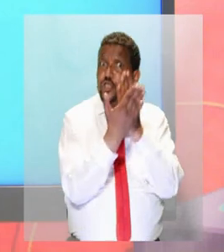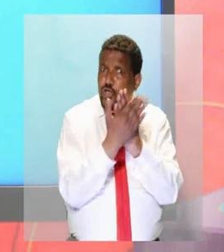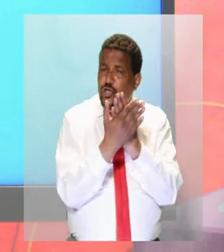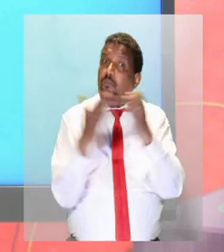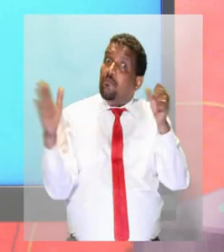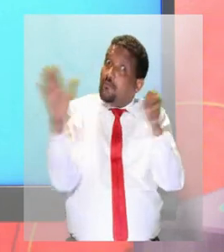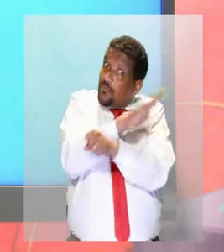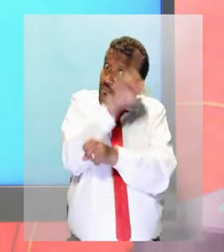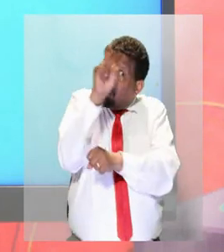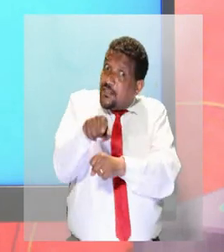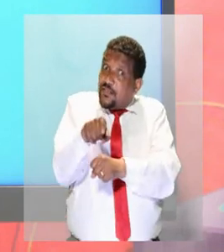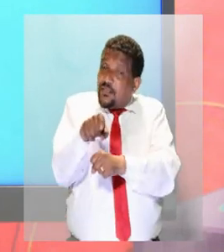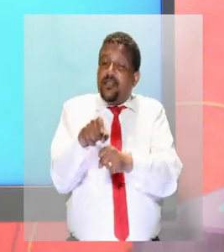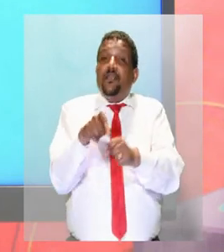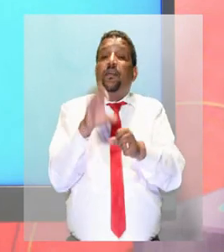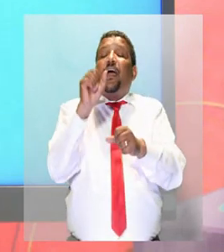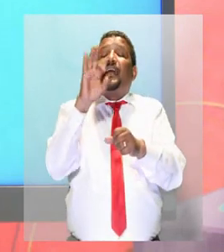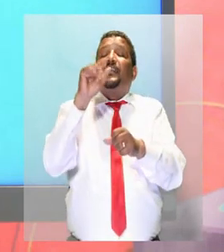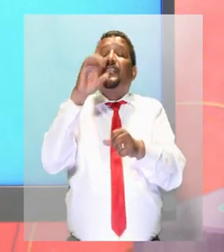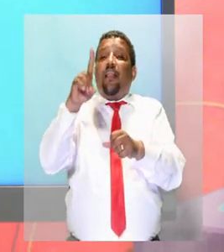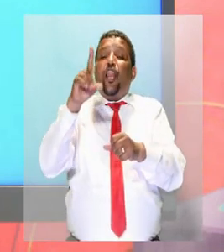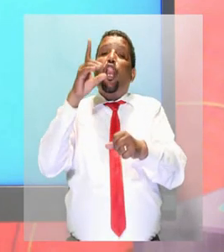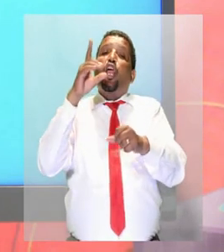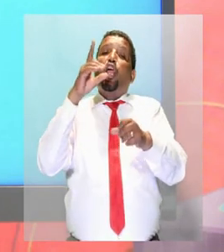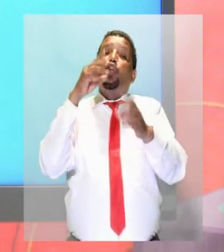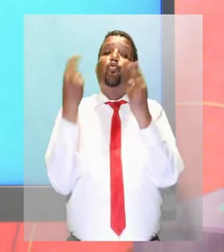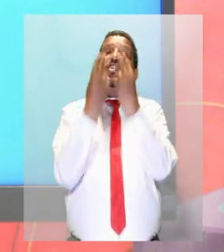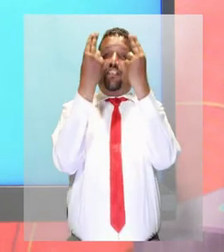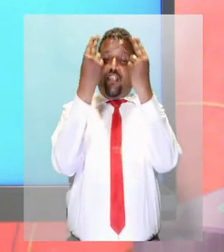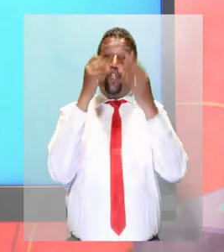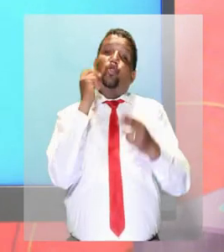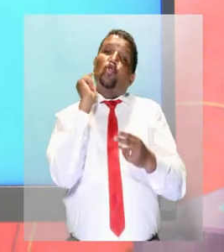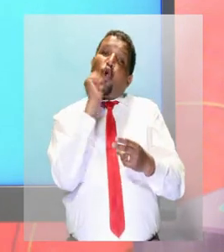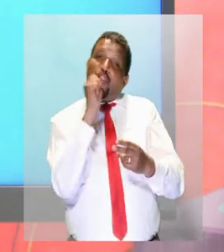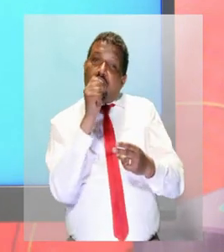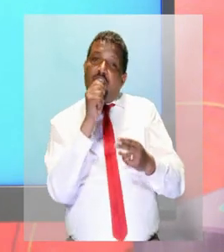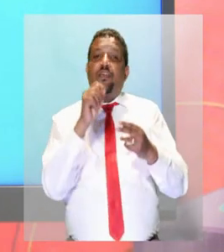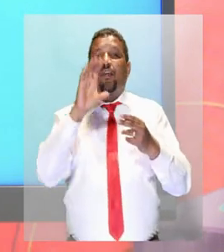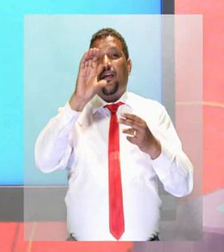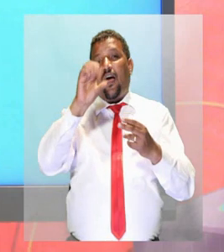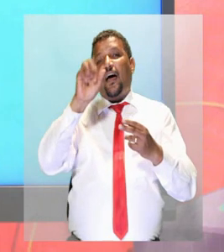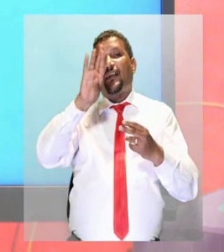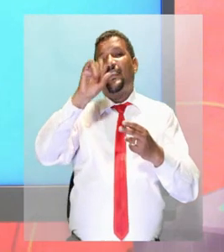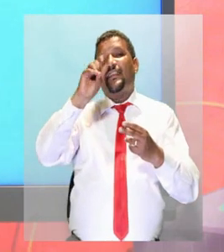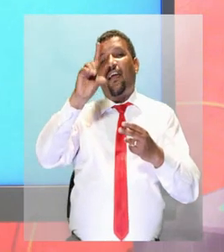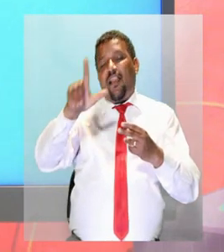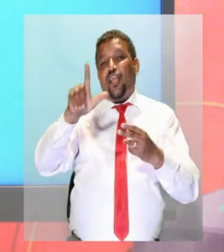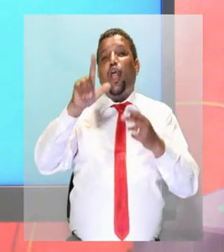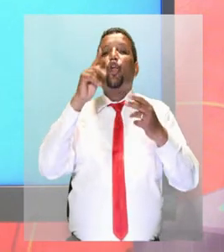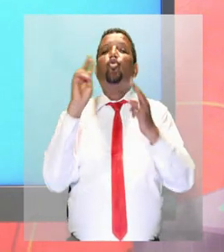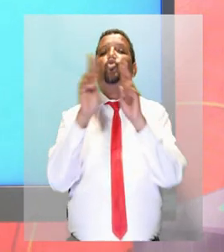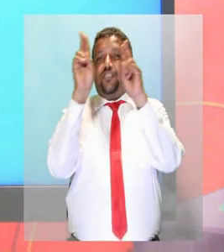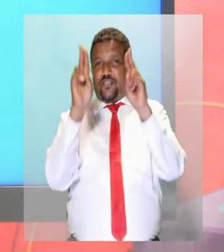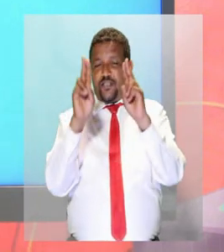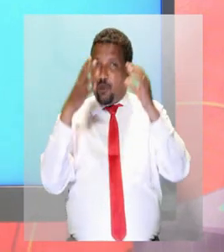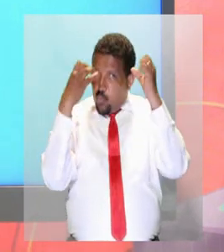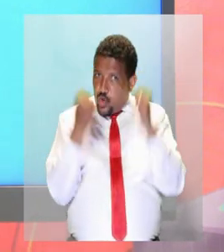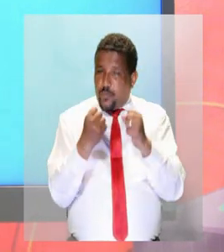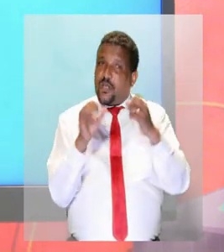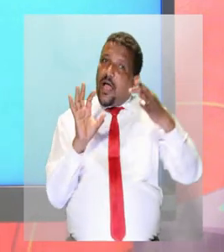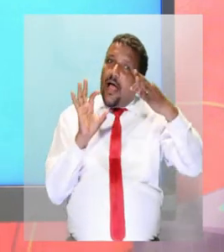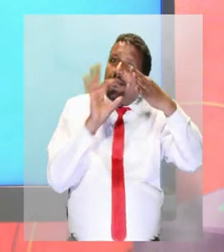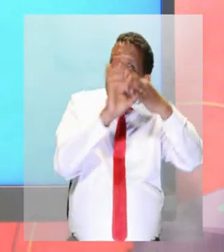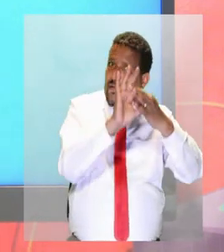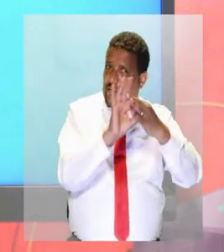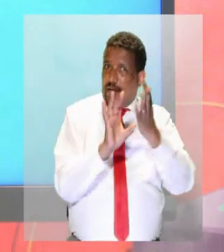be fulfilled to apply the cardinal utility theory is cardinal utility. That means it is possible to attach numbers